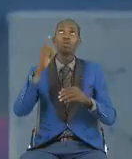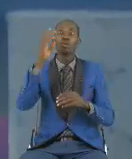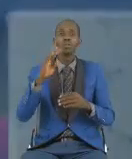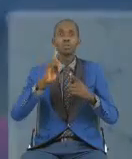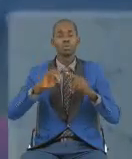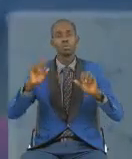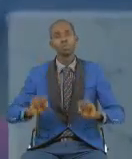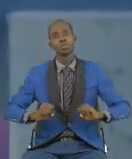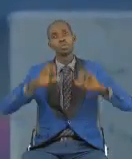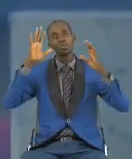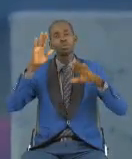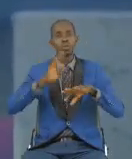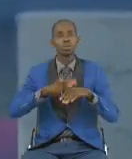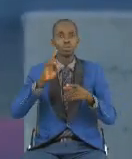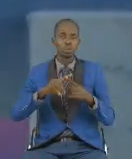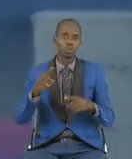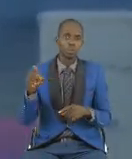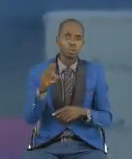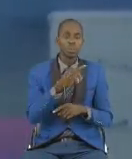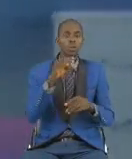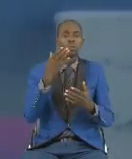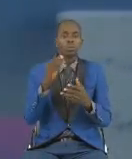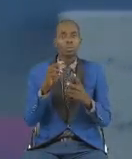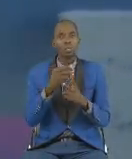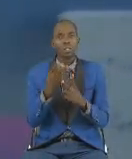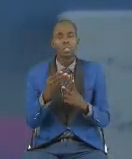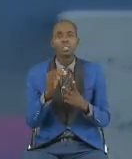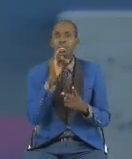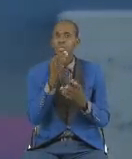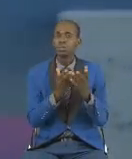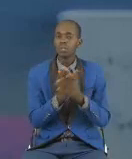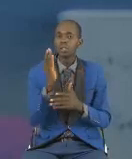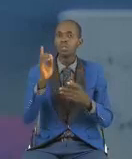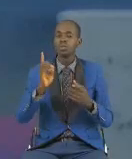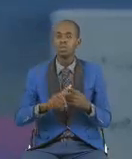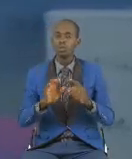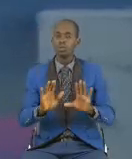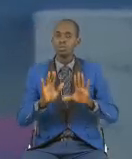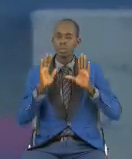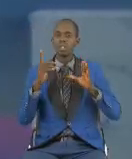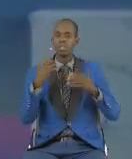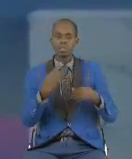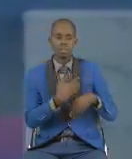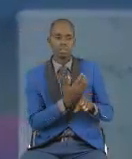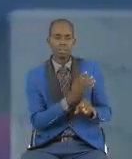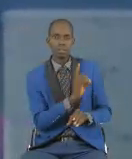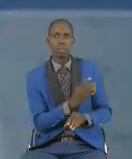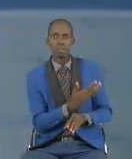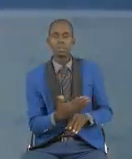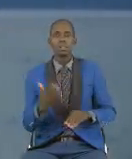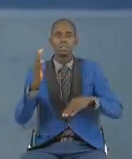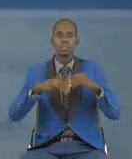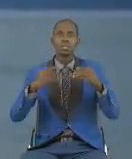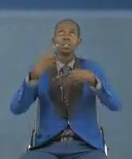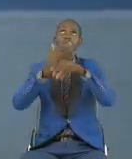be right in the sight of the Lord to fear the creature more than the creator, judge ye. But